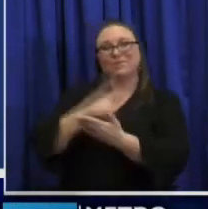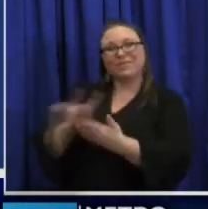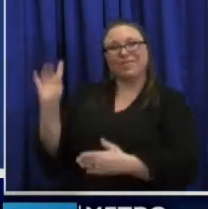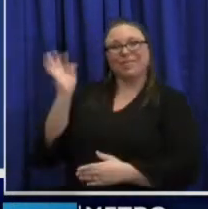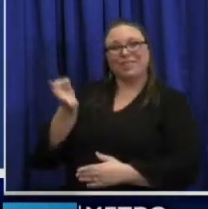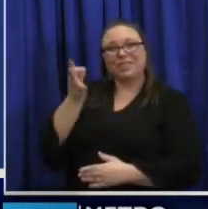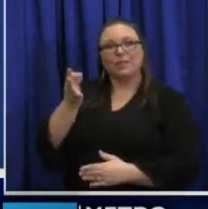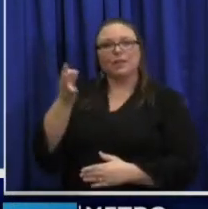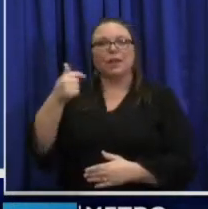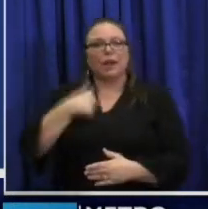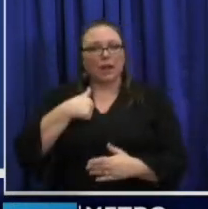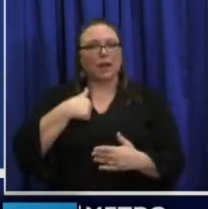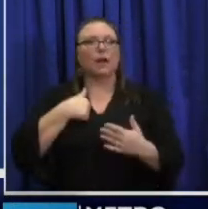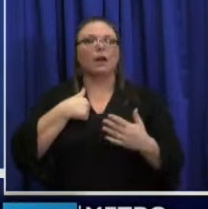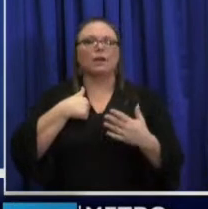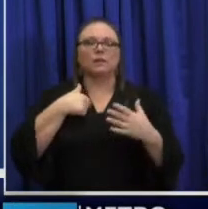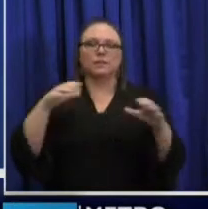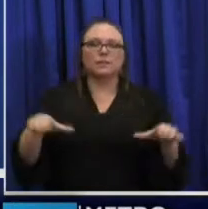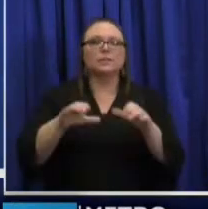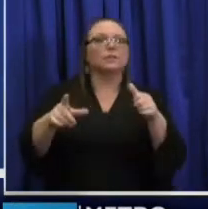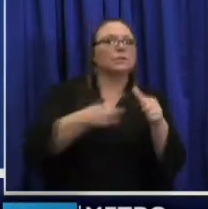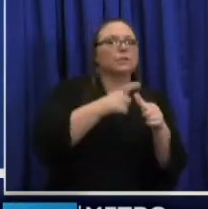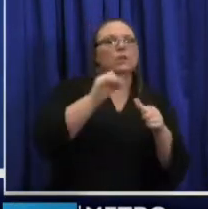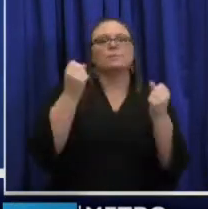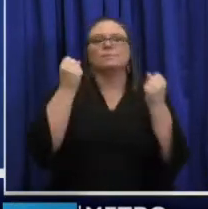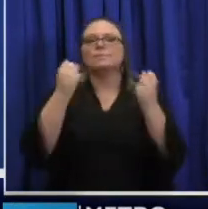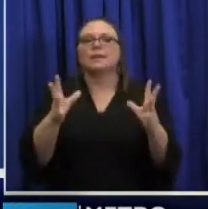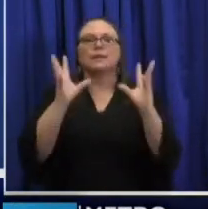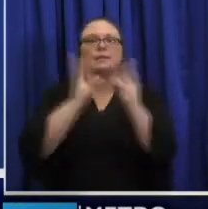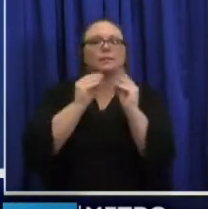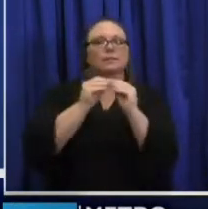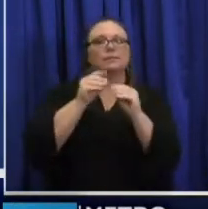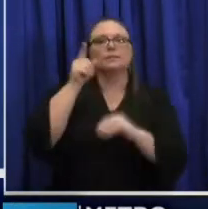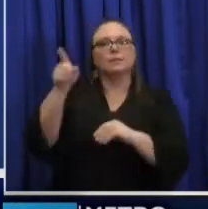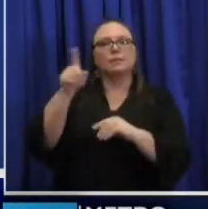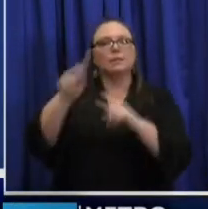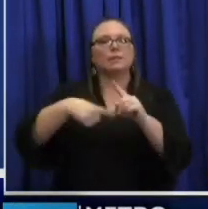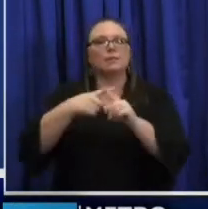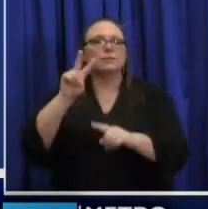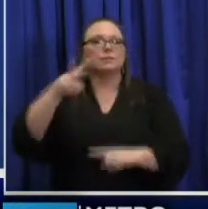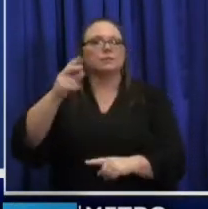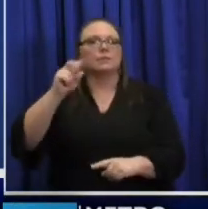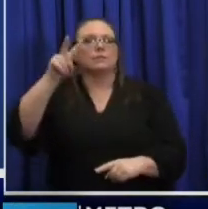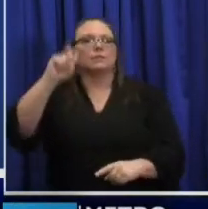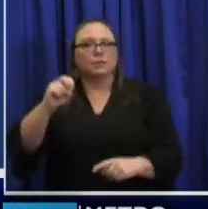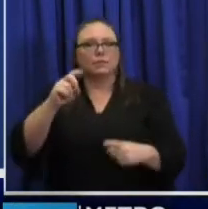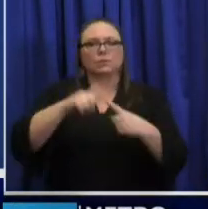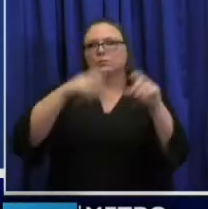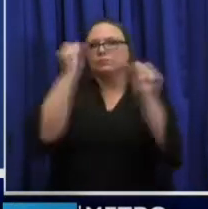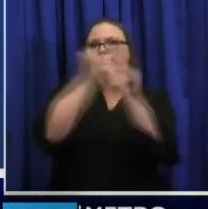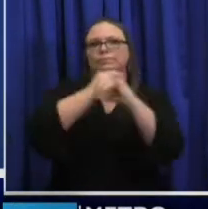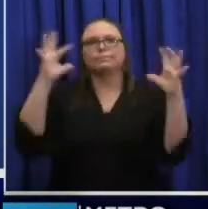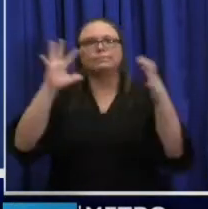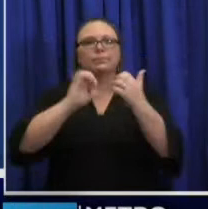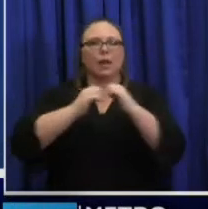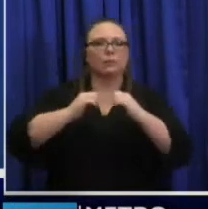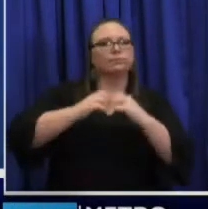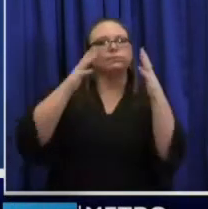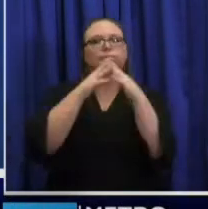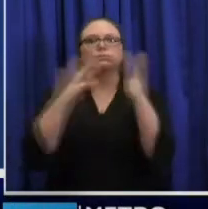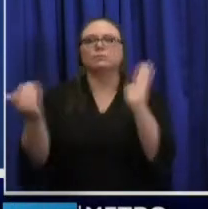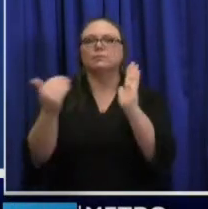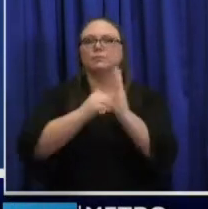I hosted the first of what will be many meetings on the historic downtown community to envision the rebuilding of 2nd